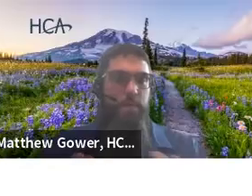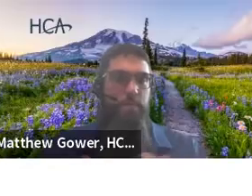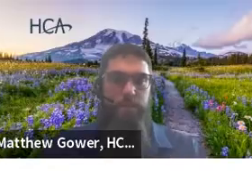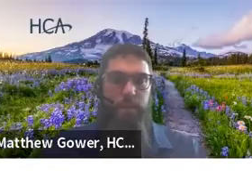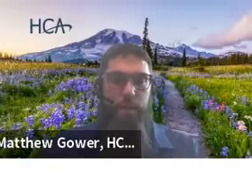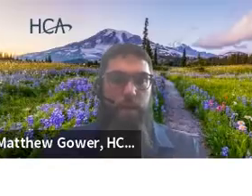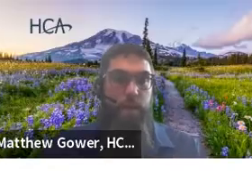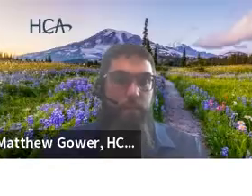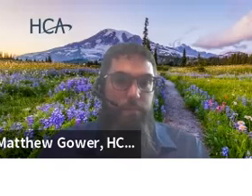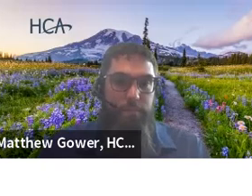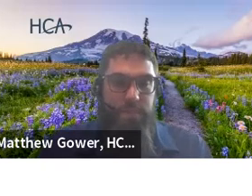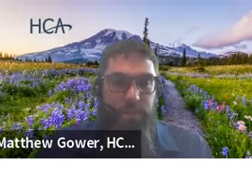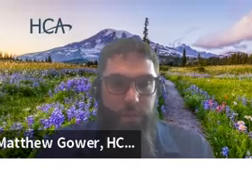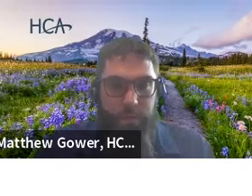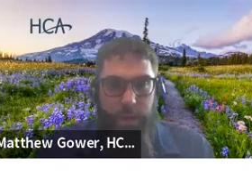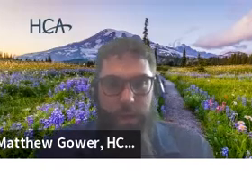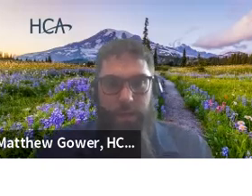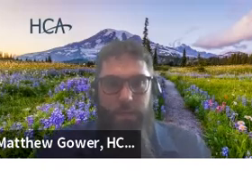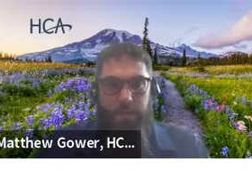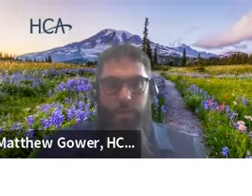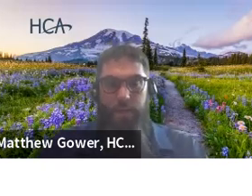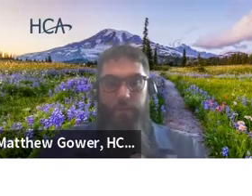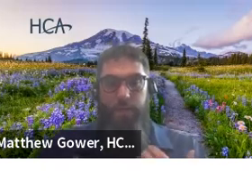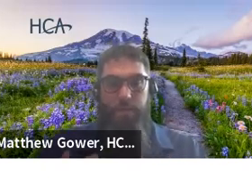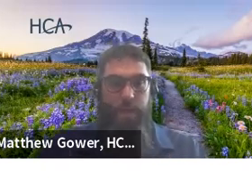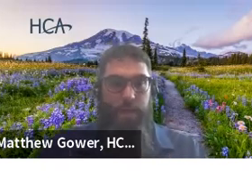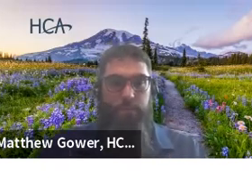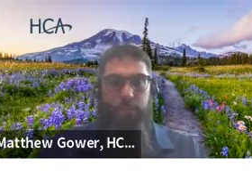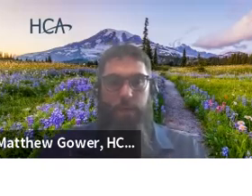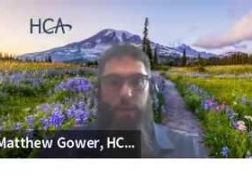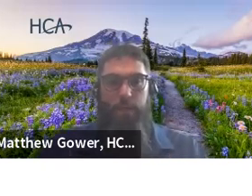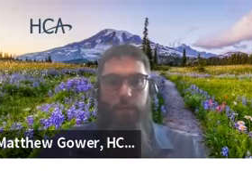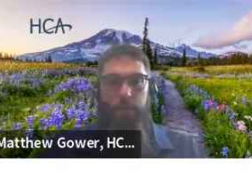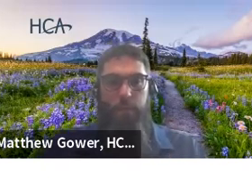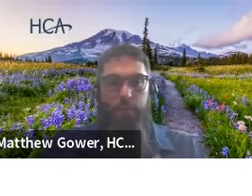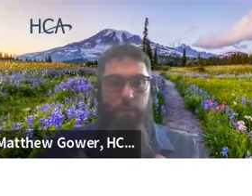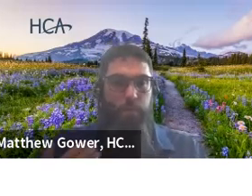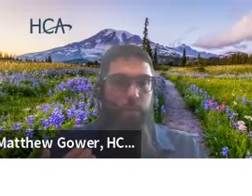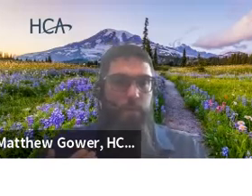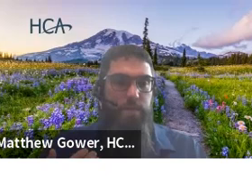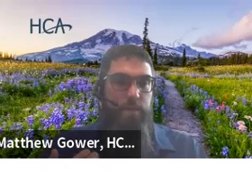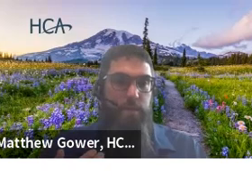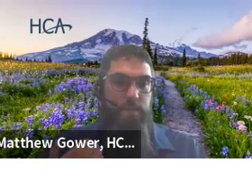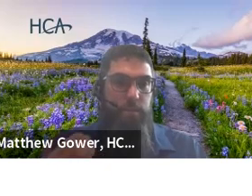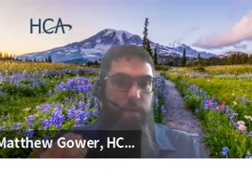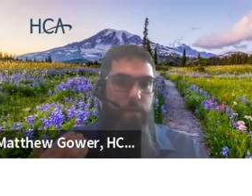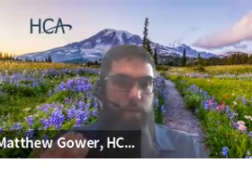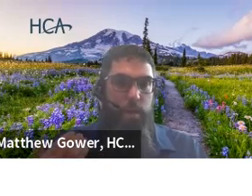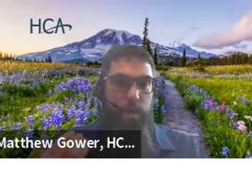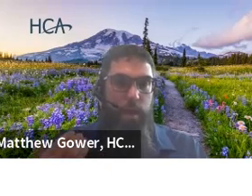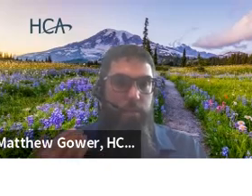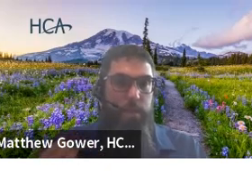yeah, absolutely. Yeah, thank you. Yeah, so the gray is the FTEs that we have, and the blue is the FTEs that